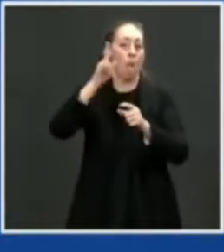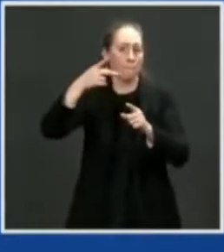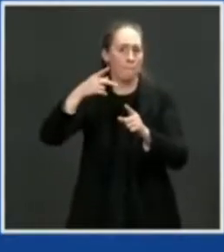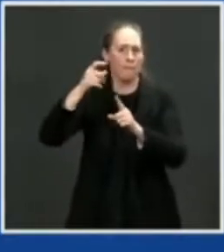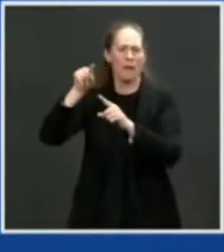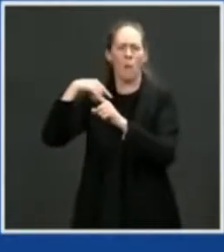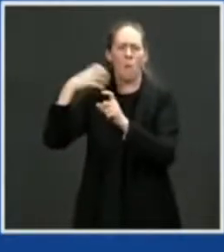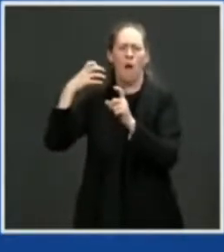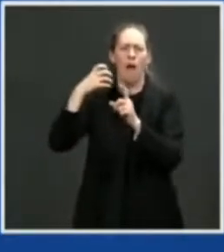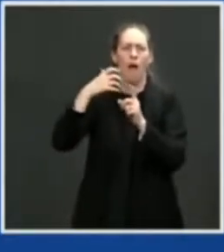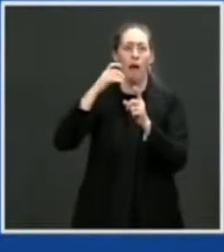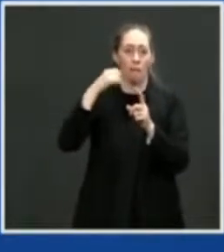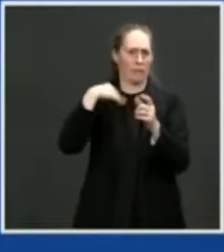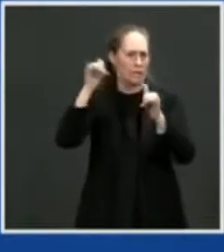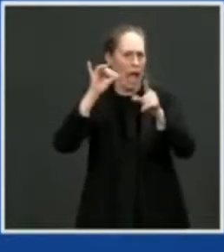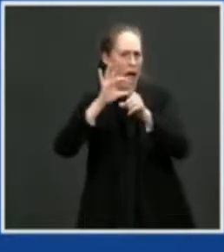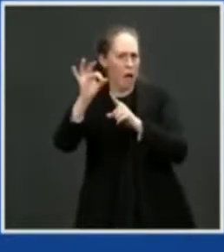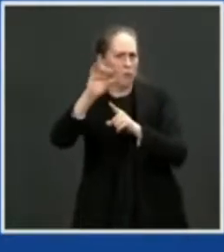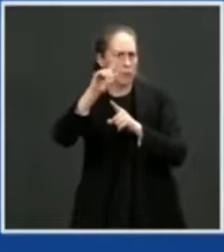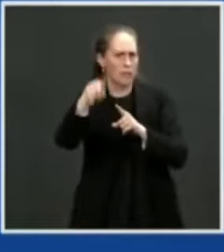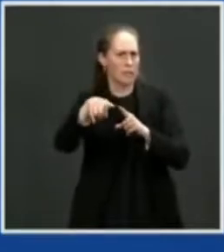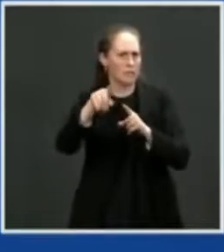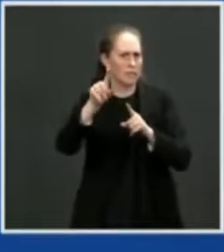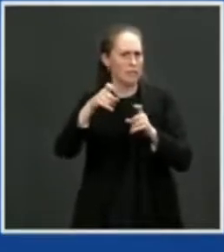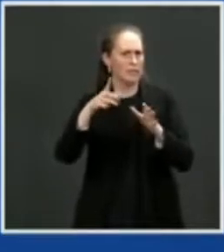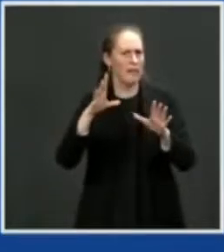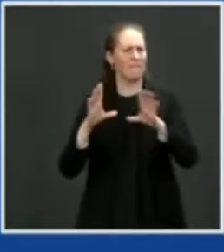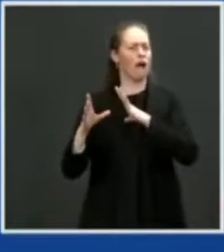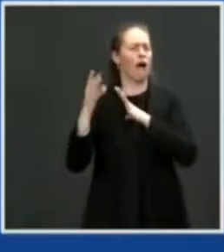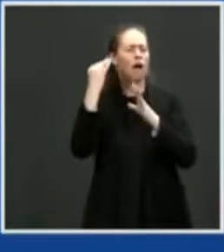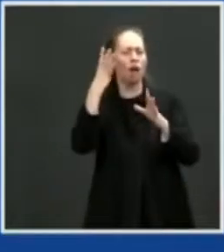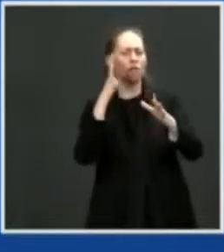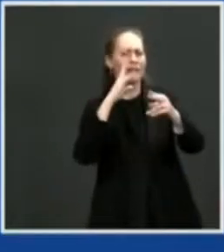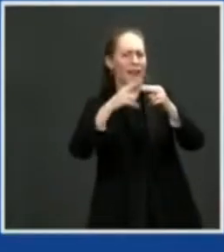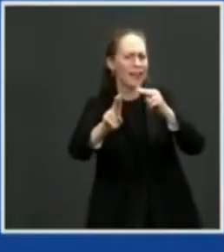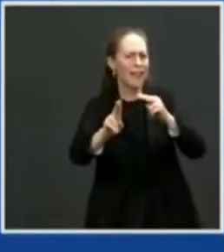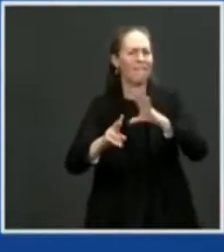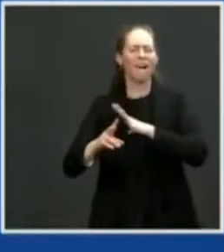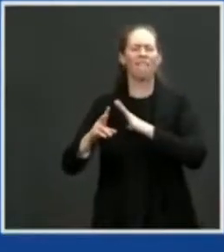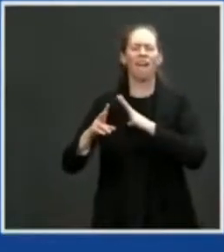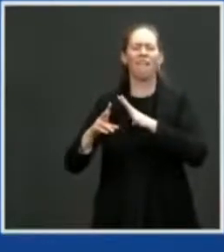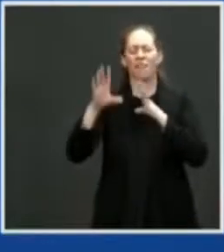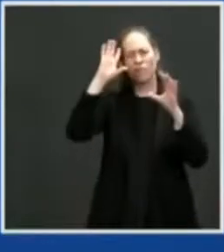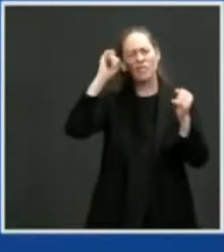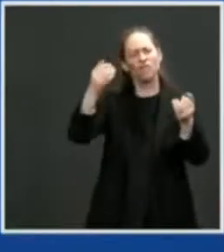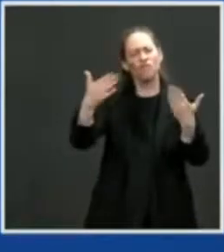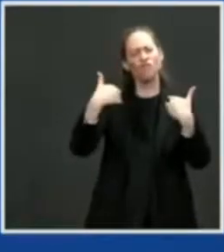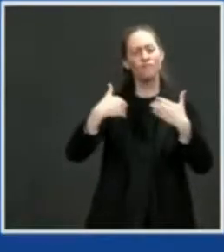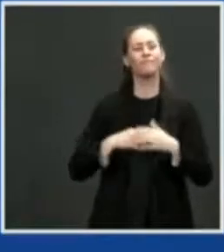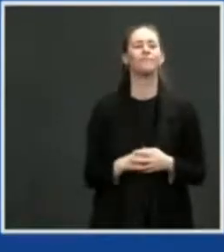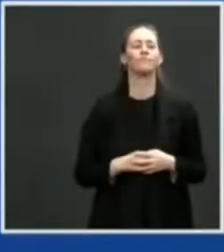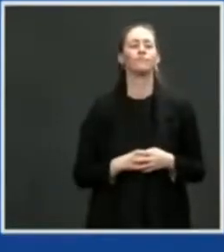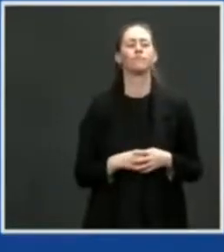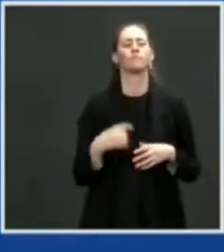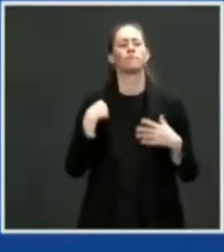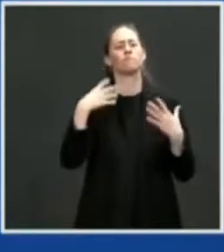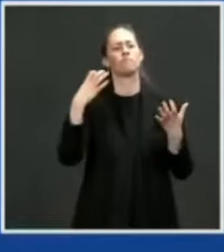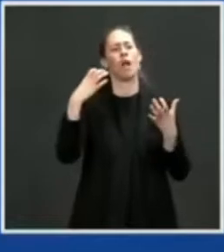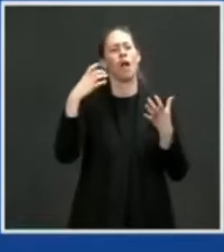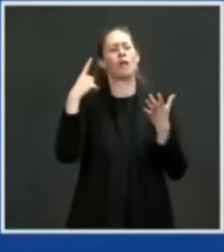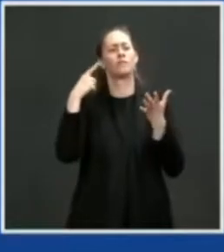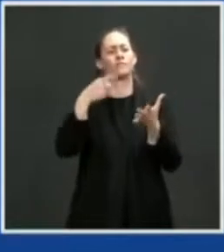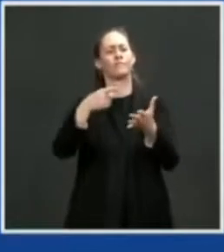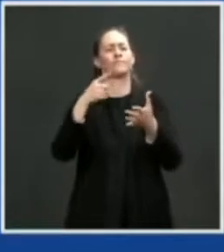go ahead. Okay, I'll make it quick. It's a No, quick no, you question. I'm just Regarding joking with the you. filibuster, You're hot. At John Lewis's funeral, President